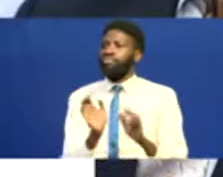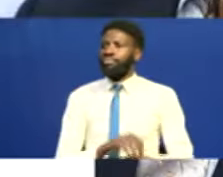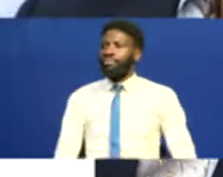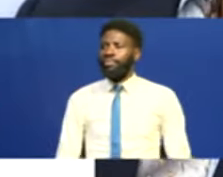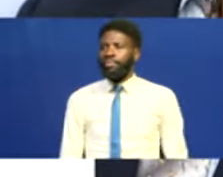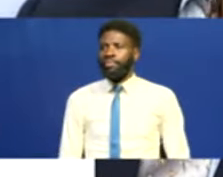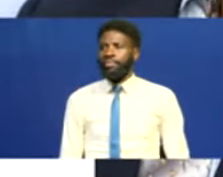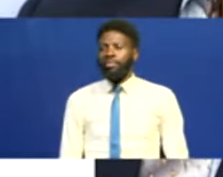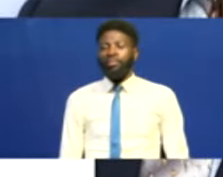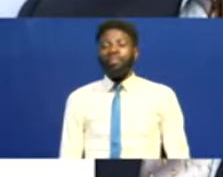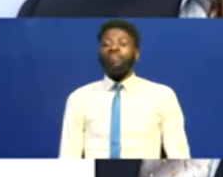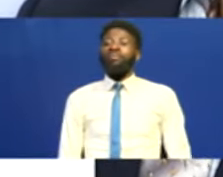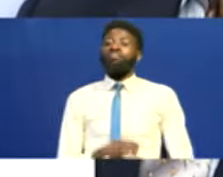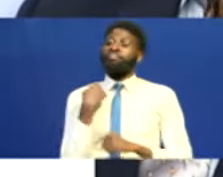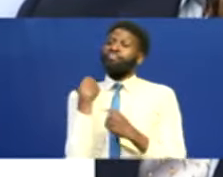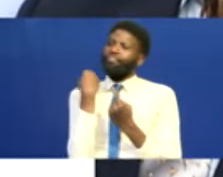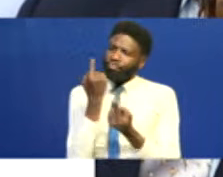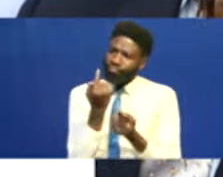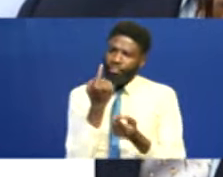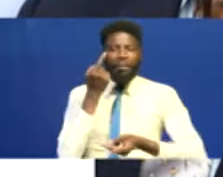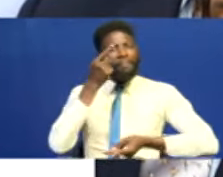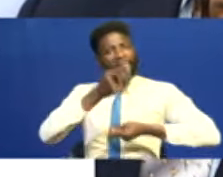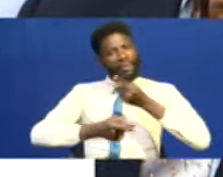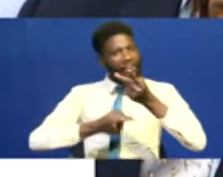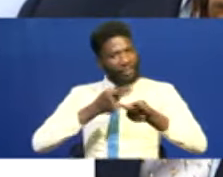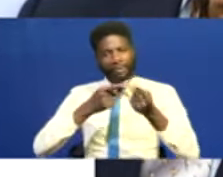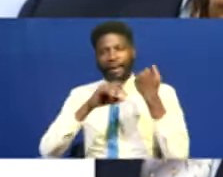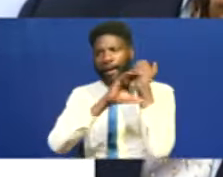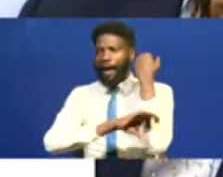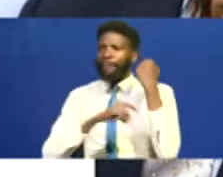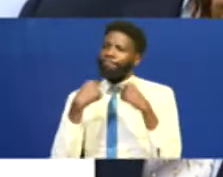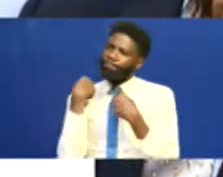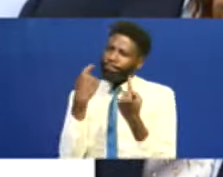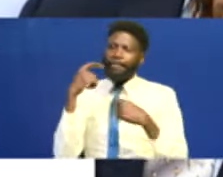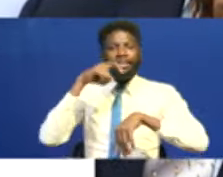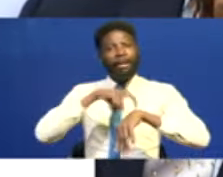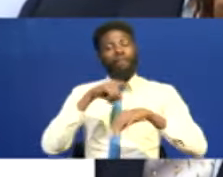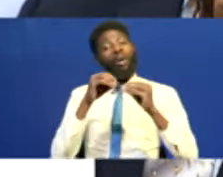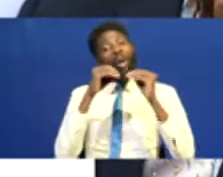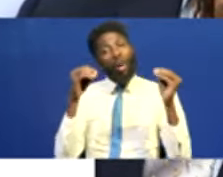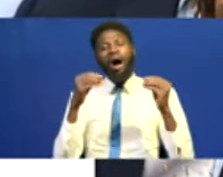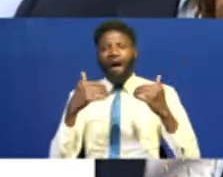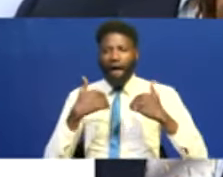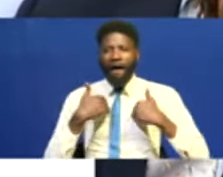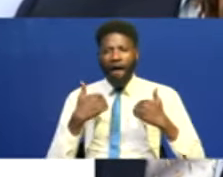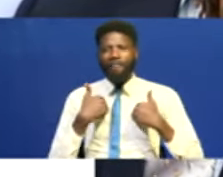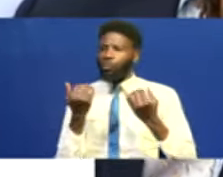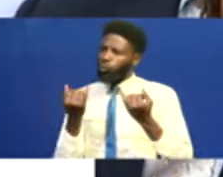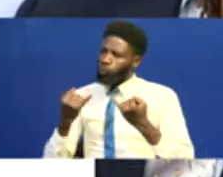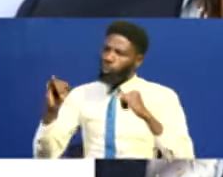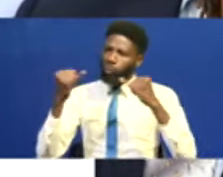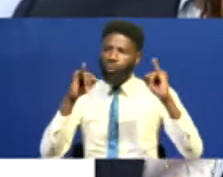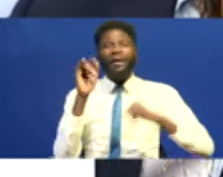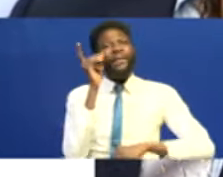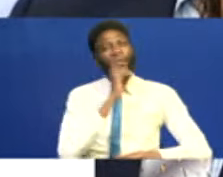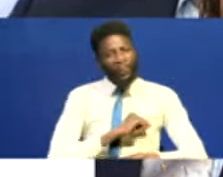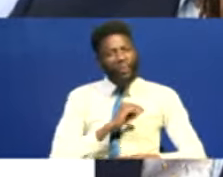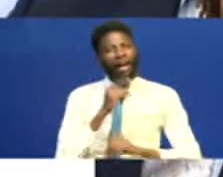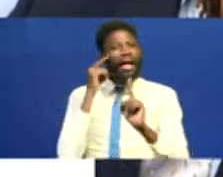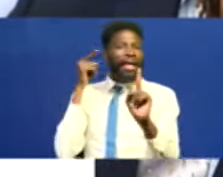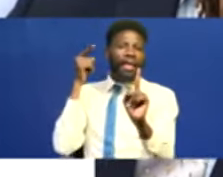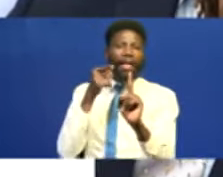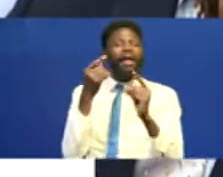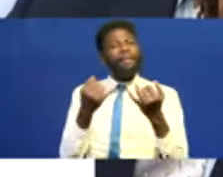This has been a journey which the country has worked for some time now. There has been quite a number of attempts to implement a